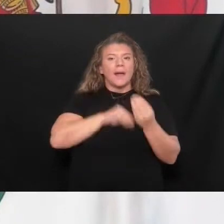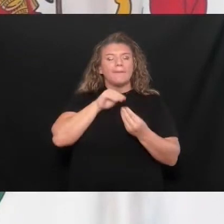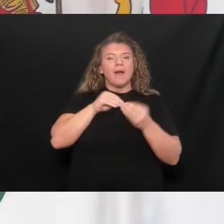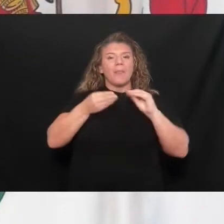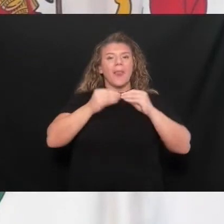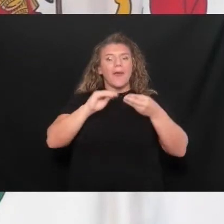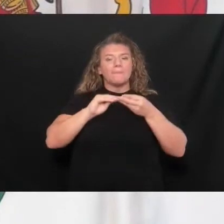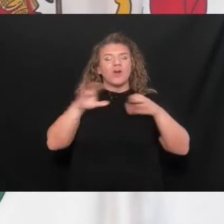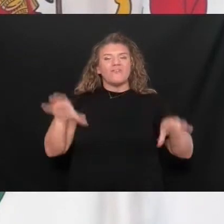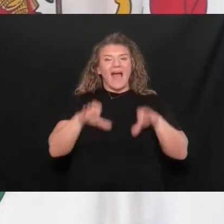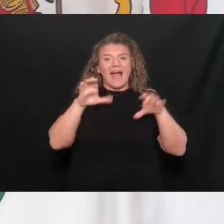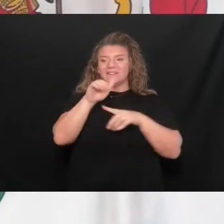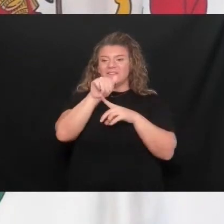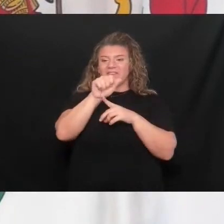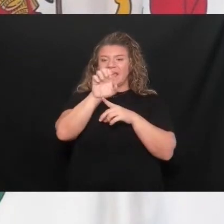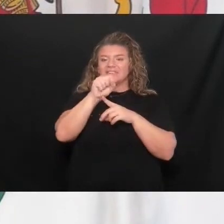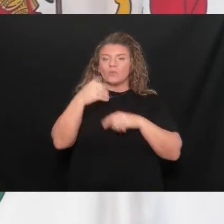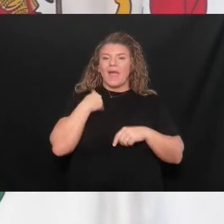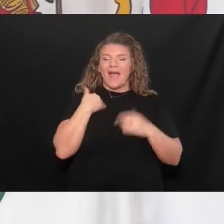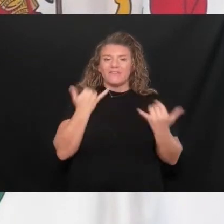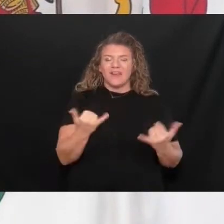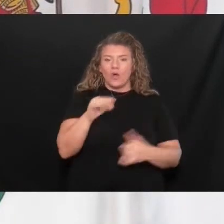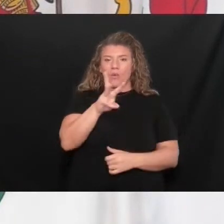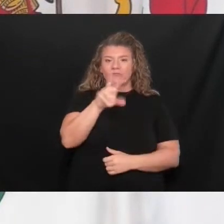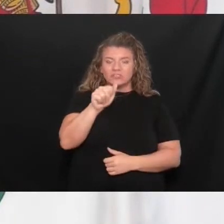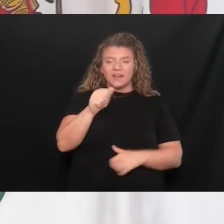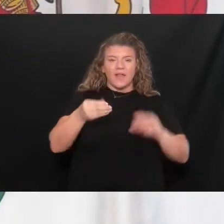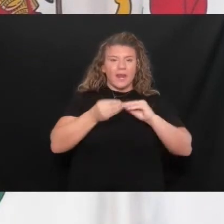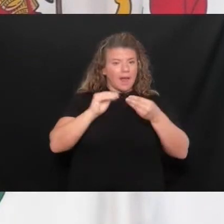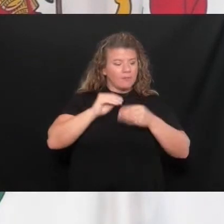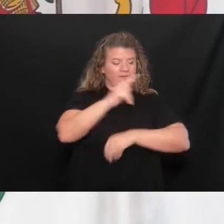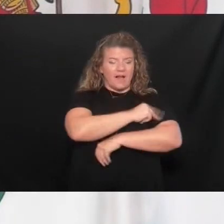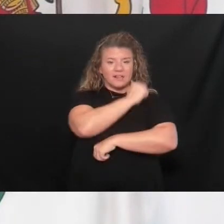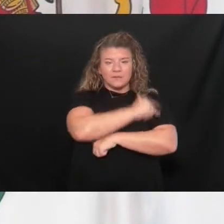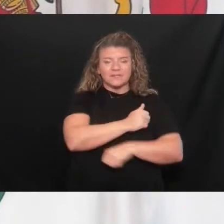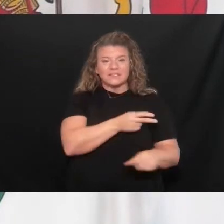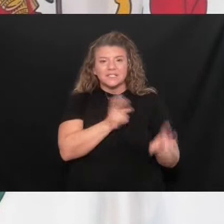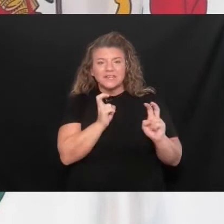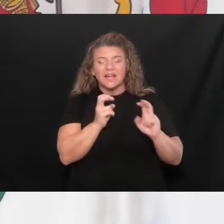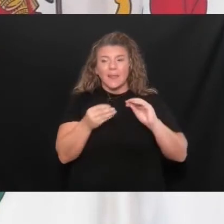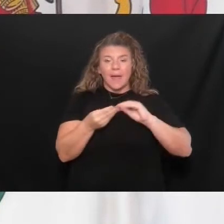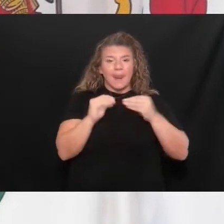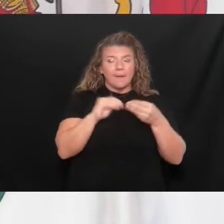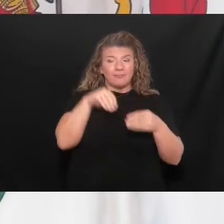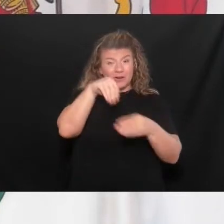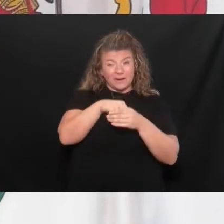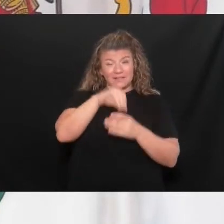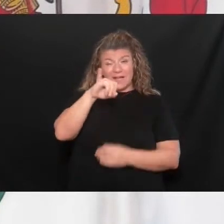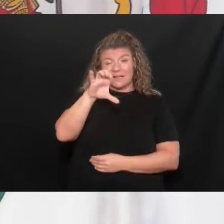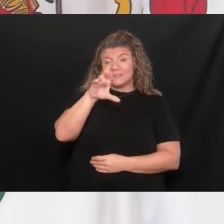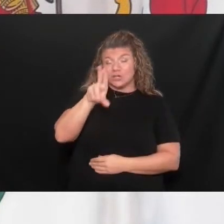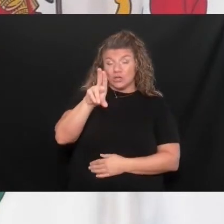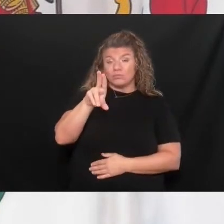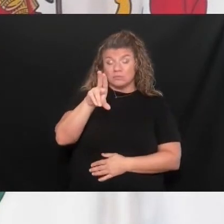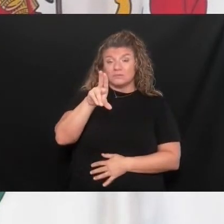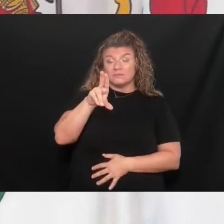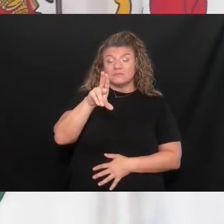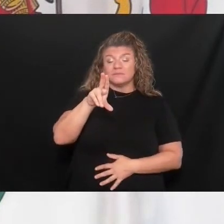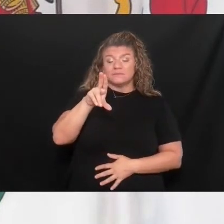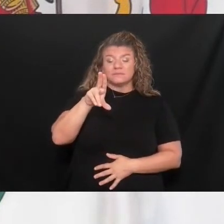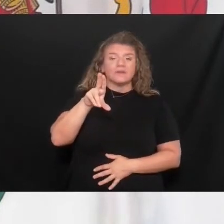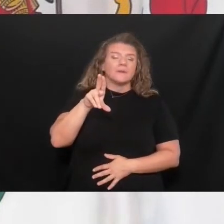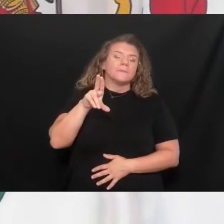number of active cases that we have in West Virginia, the number of hospitalized, the number that are in the ICU units,